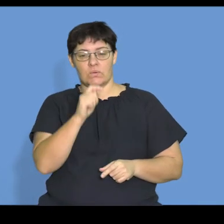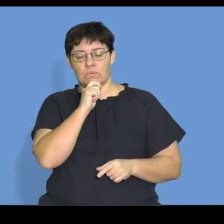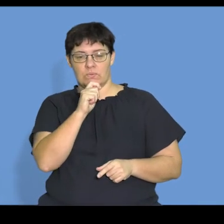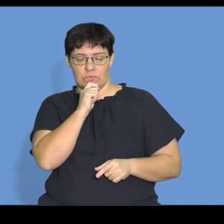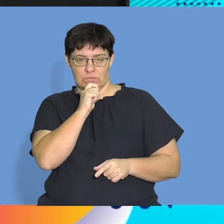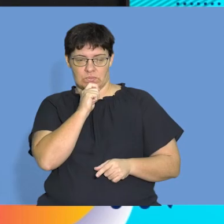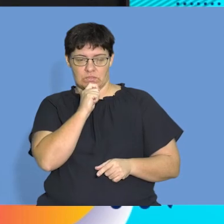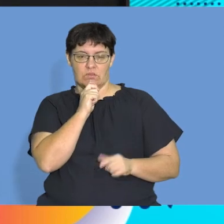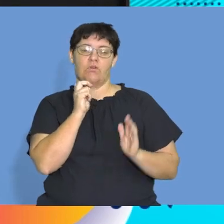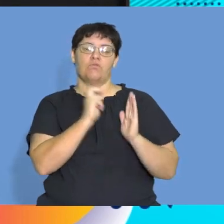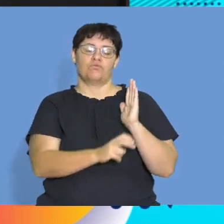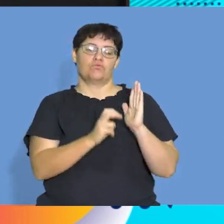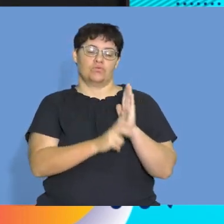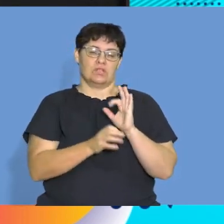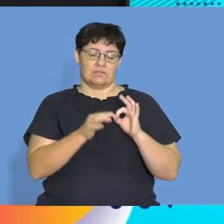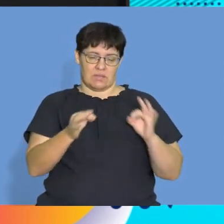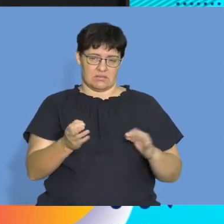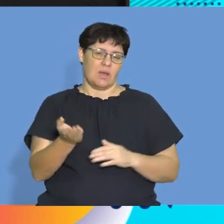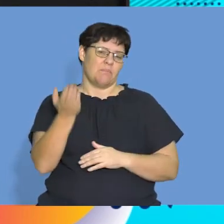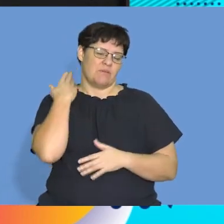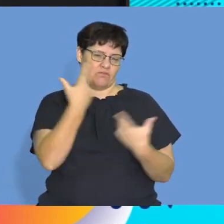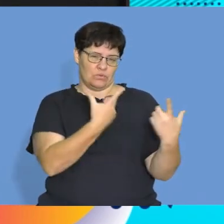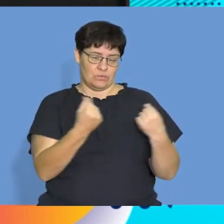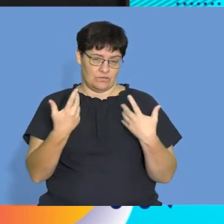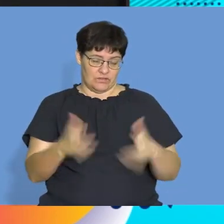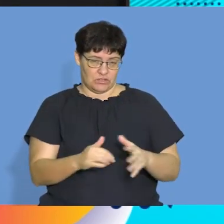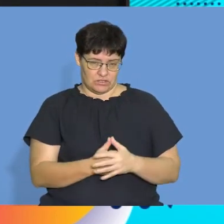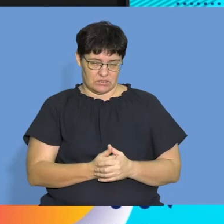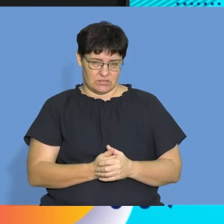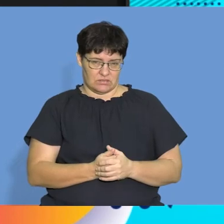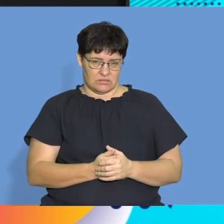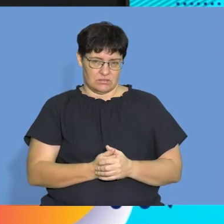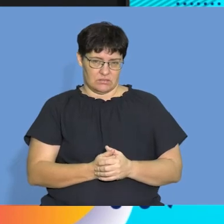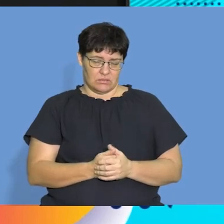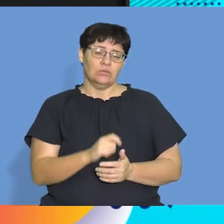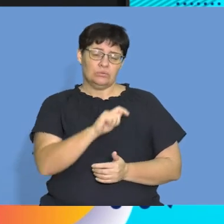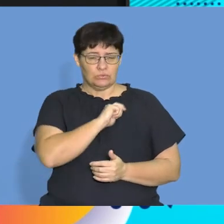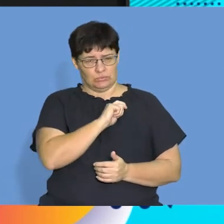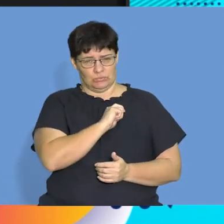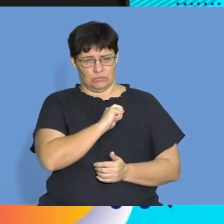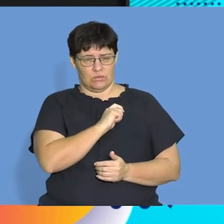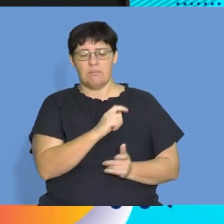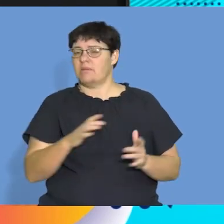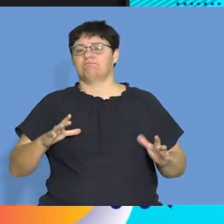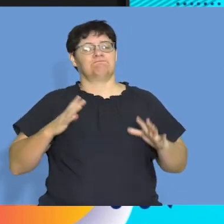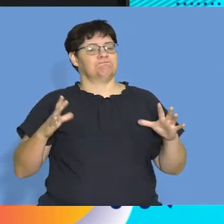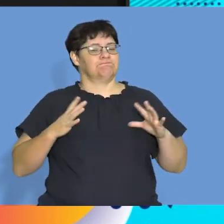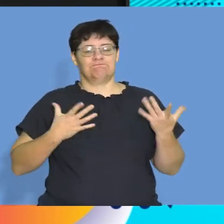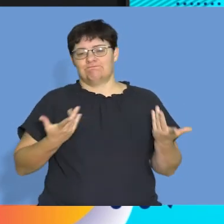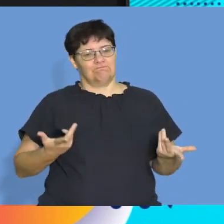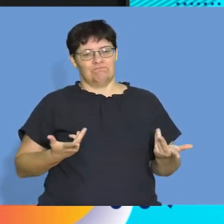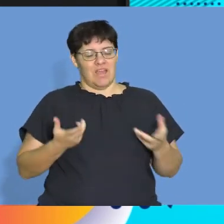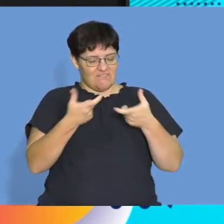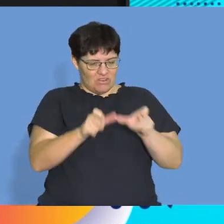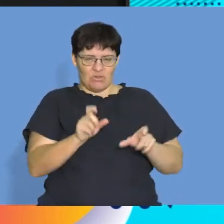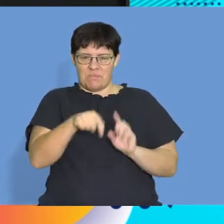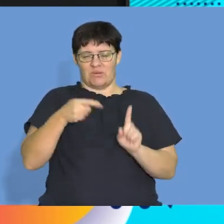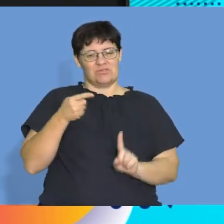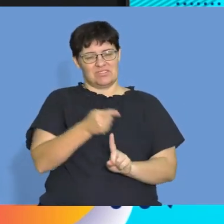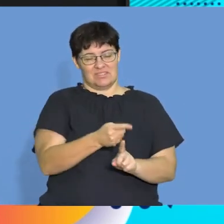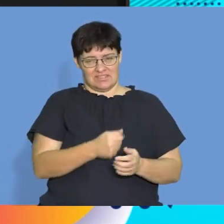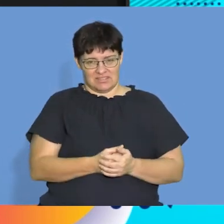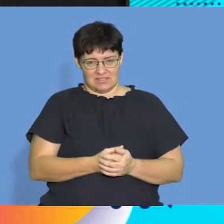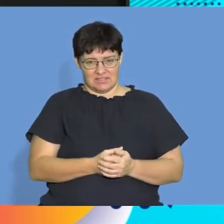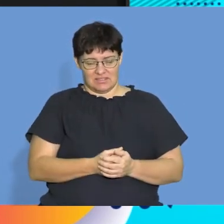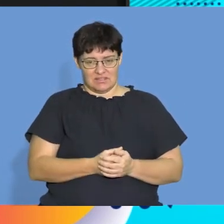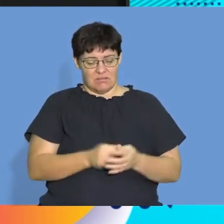the expanding rules that we did previously. And really, guys, that's all that factorization is all about. Remember, there's